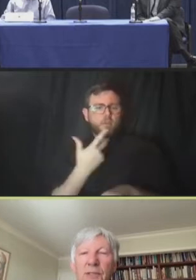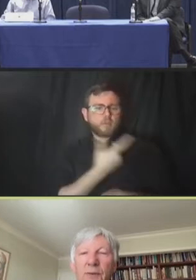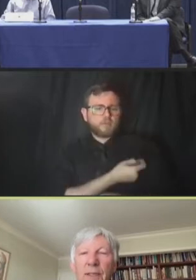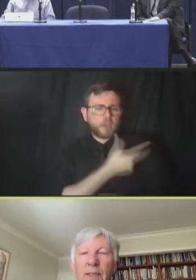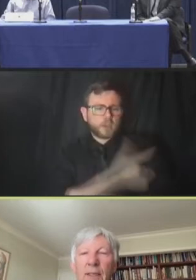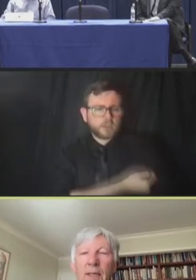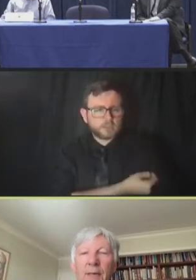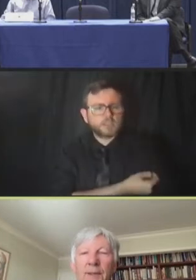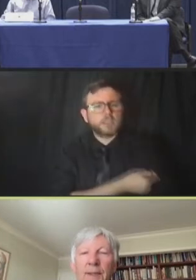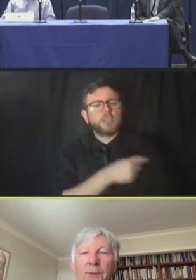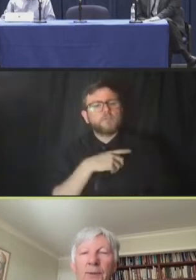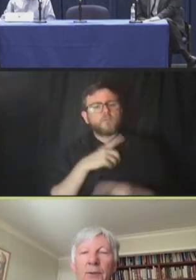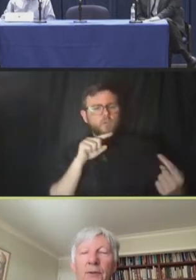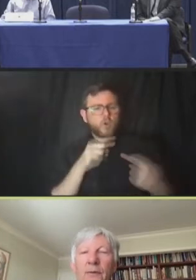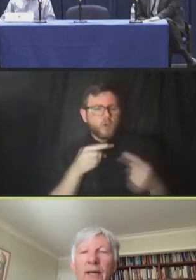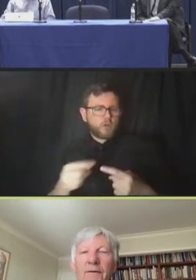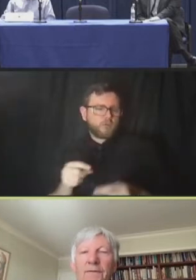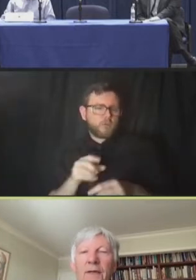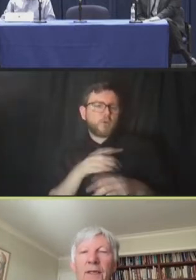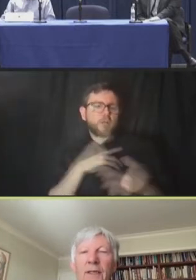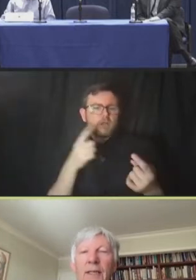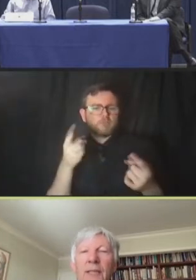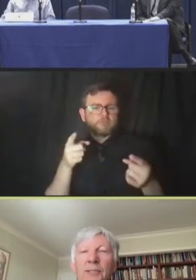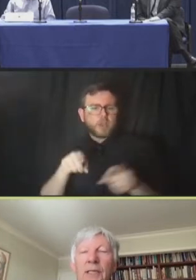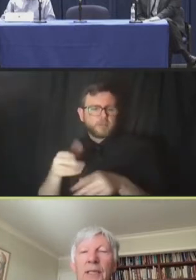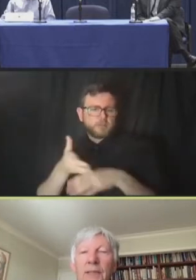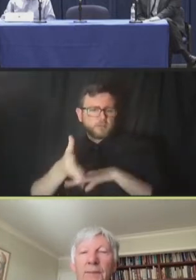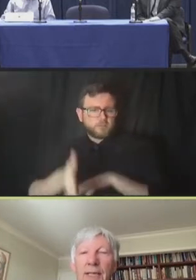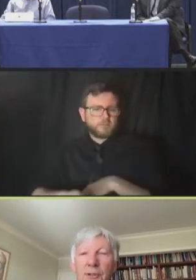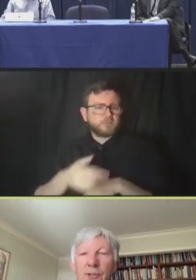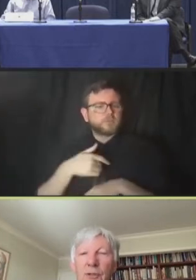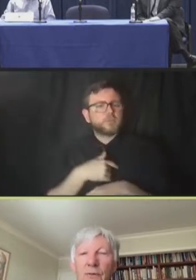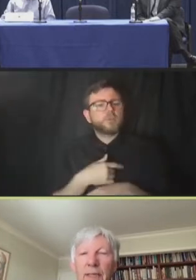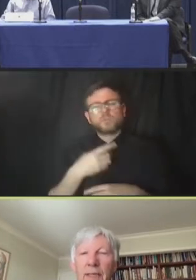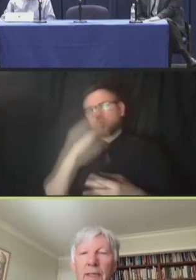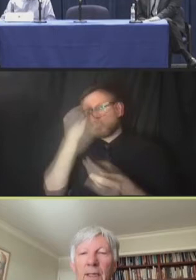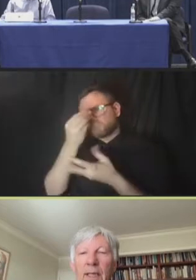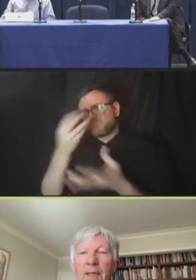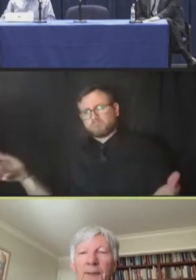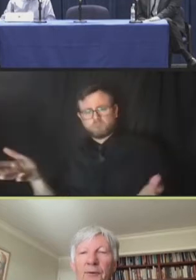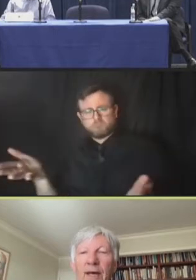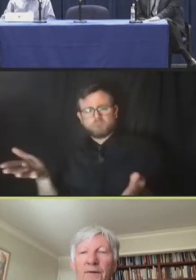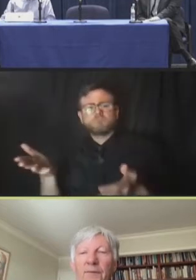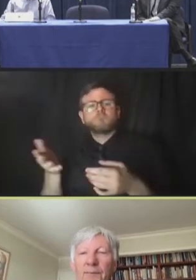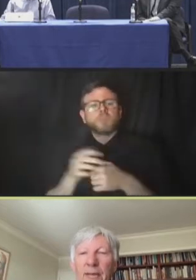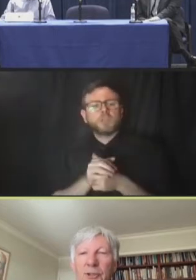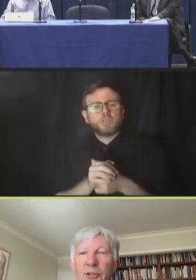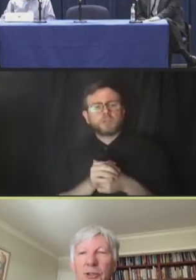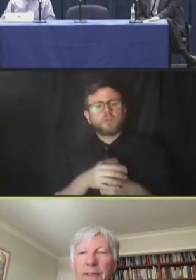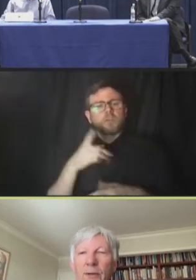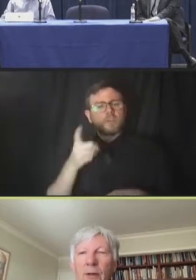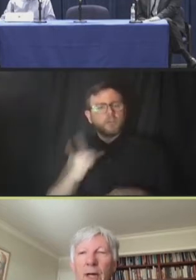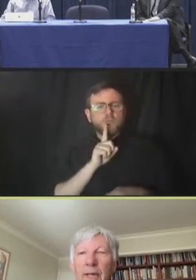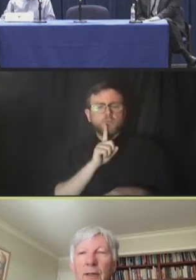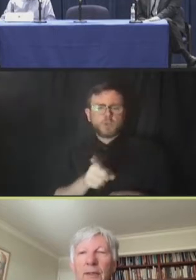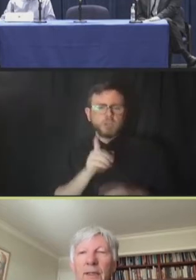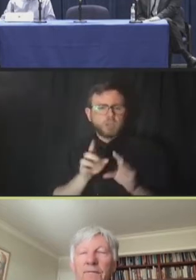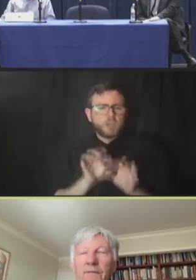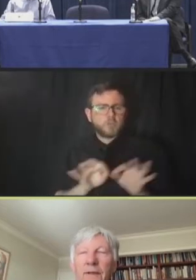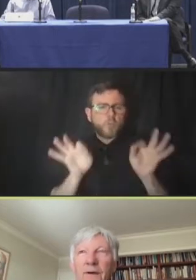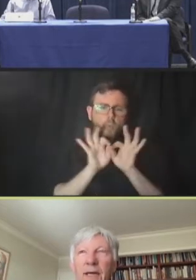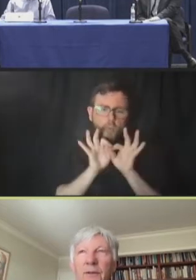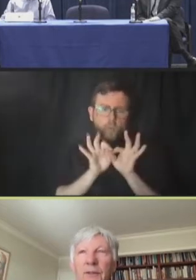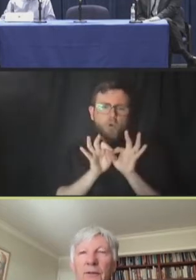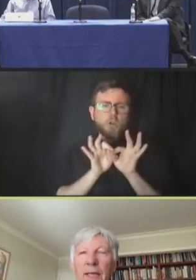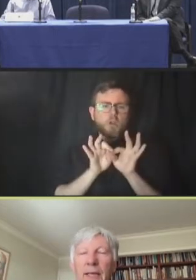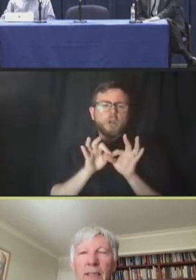difference between people who have less than a bachelor's degree and people who have a bachelor's degree or higher. And if,